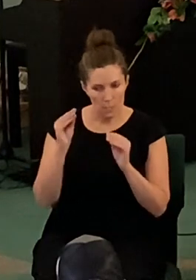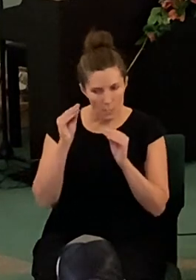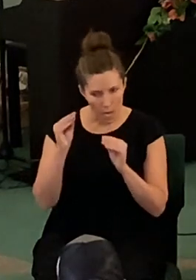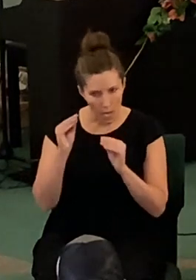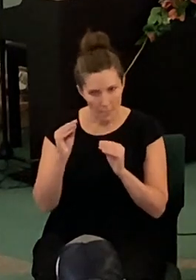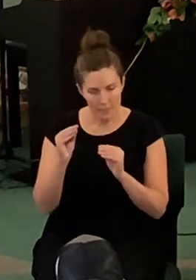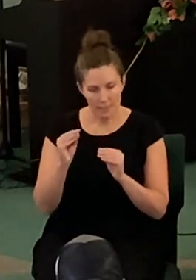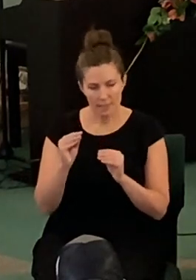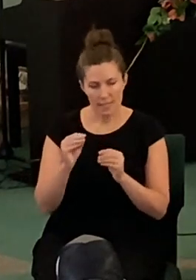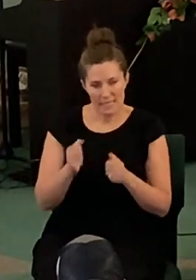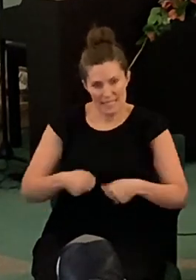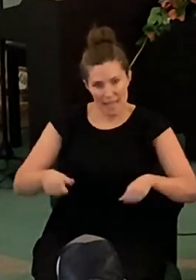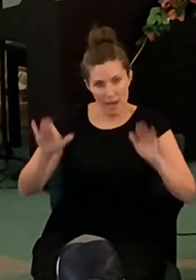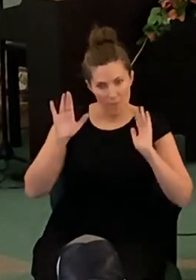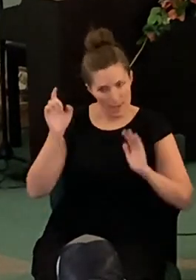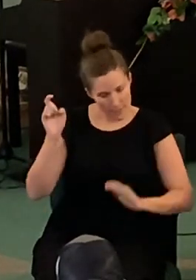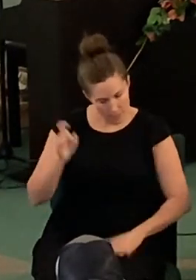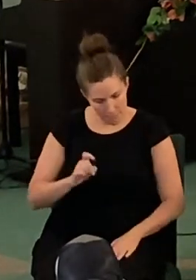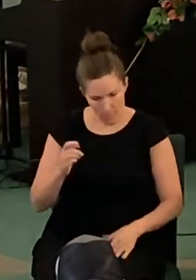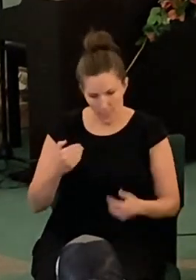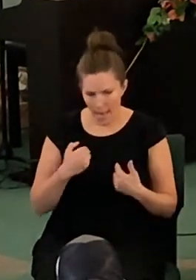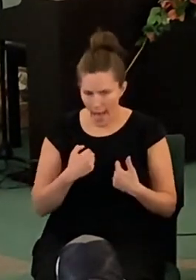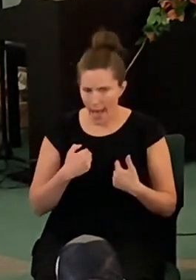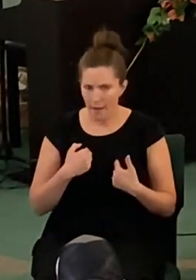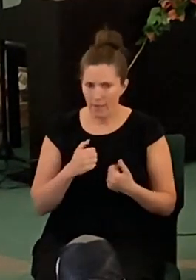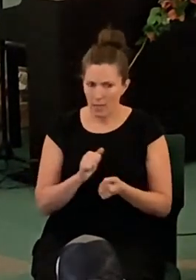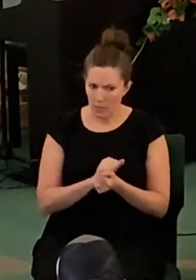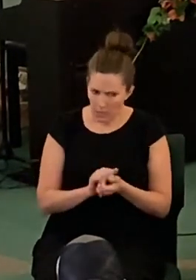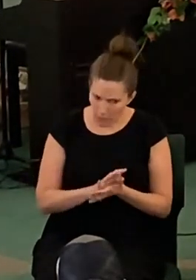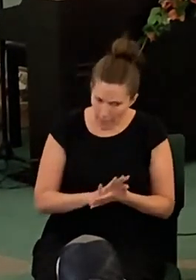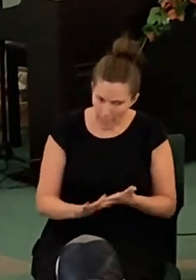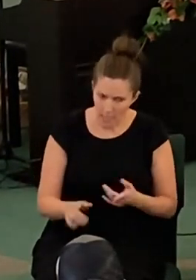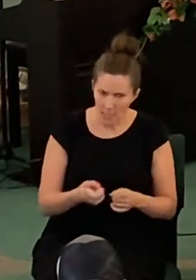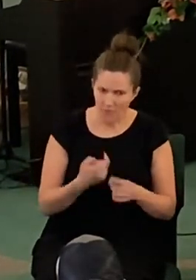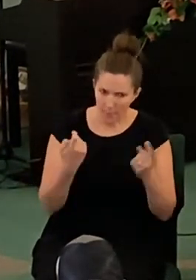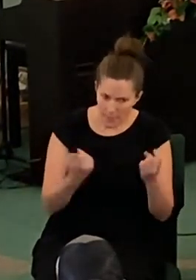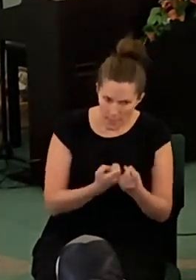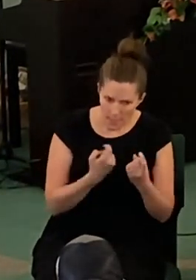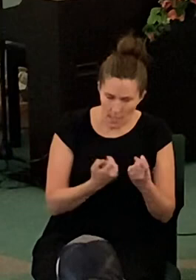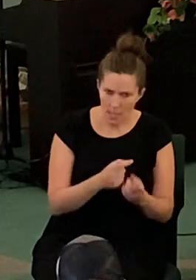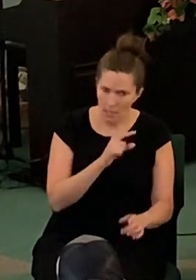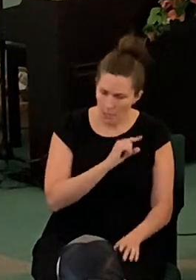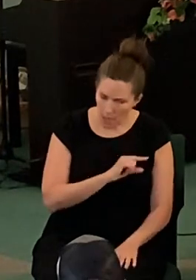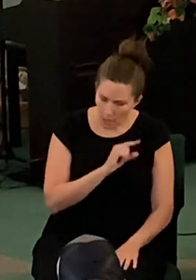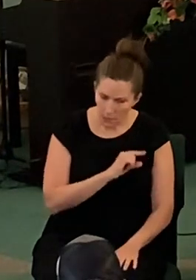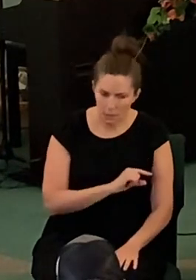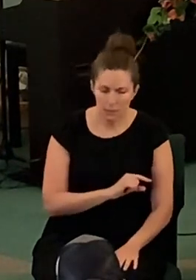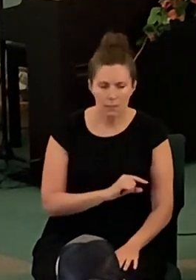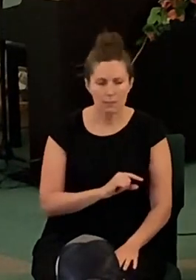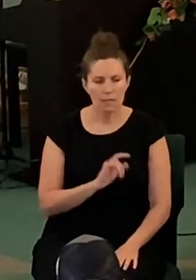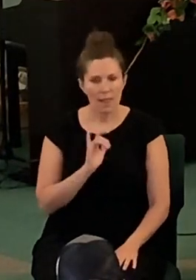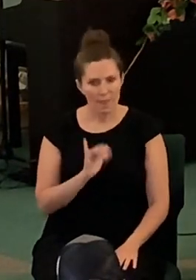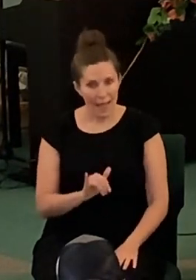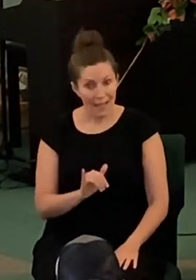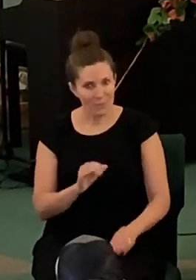people's sins and cleanse their guilt, were supposed to be the first and the best and the perfect sacrifices they